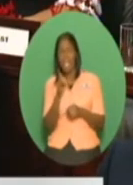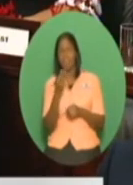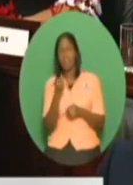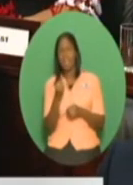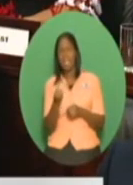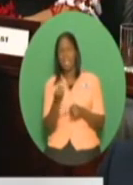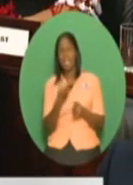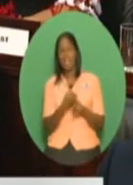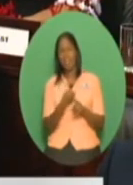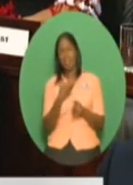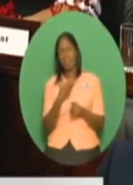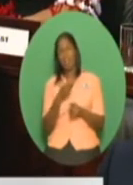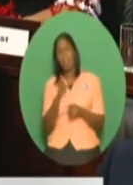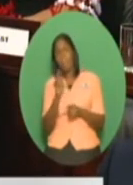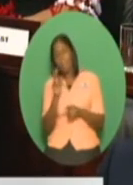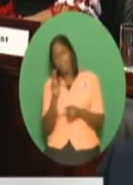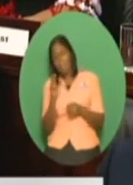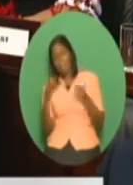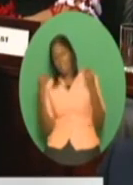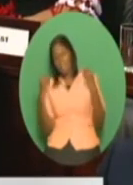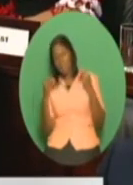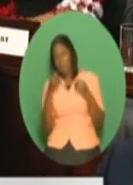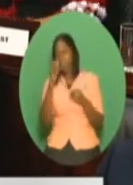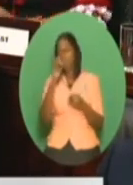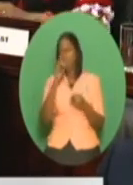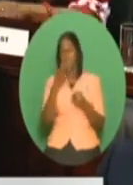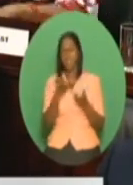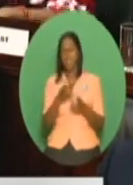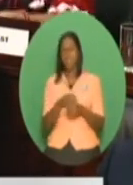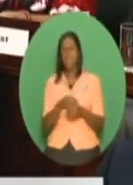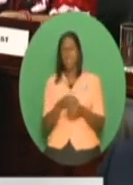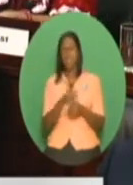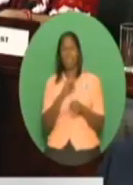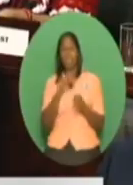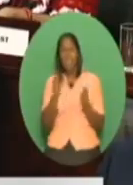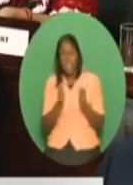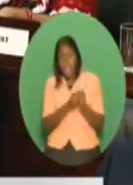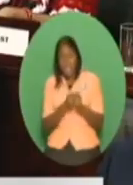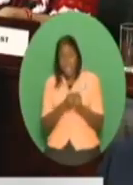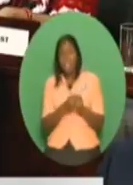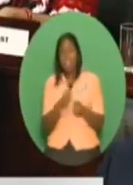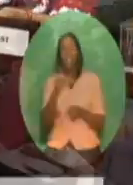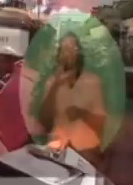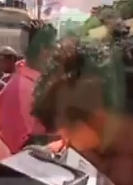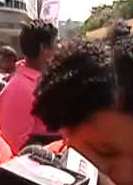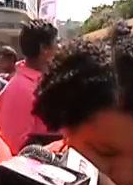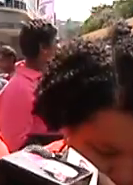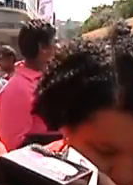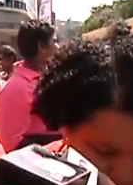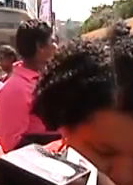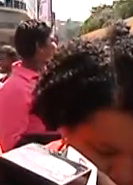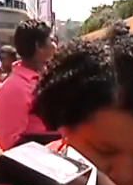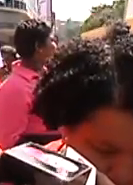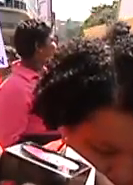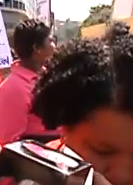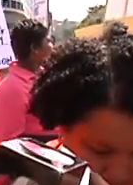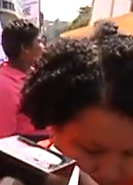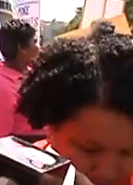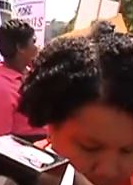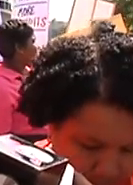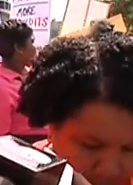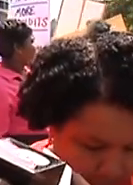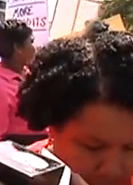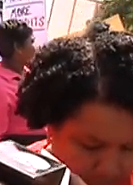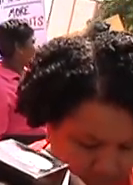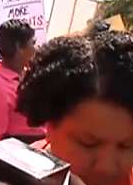bars, when the two together should be giving us $500 million. These are the facts. In response, the president of